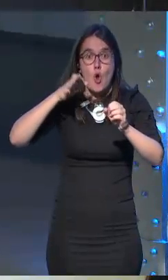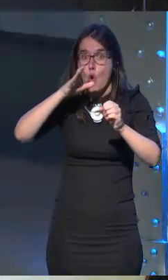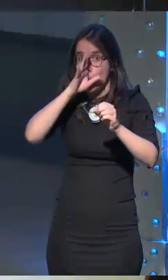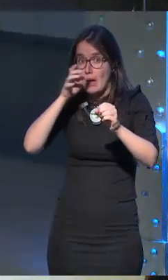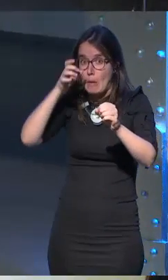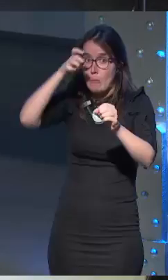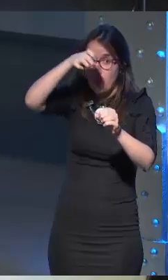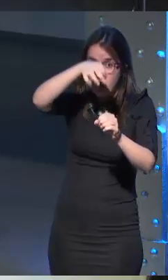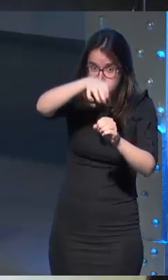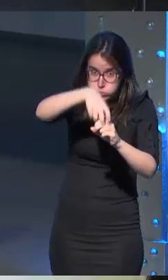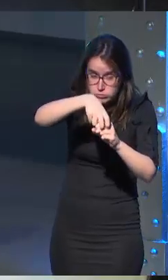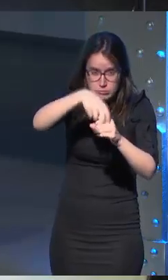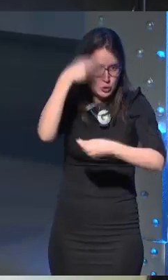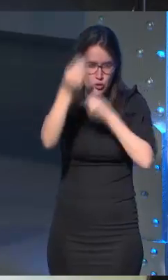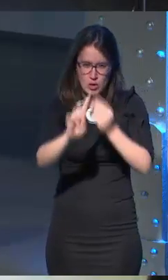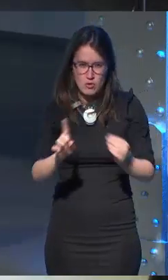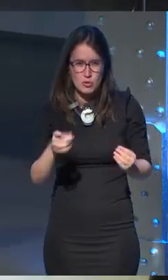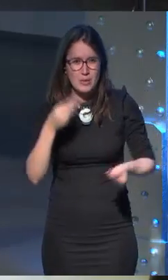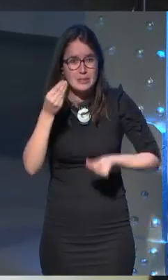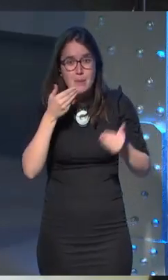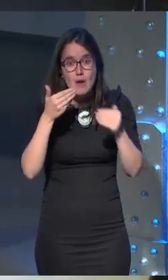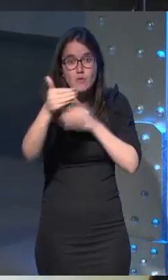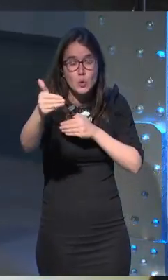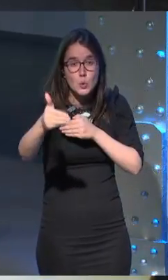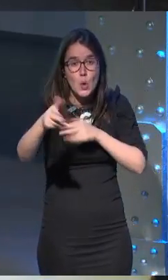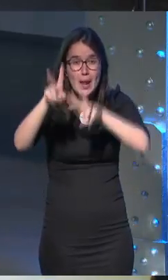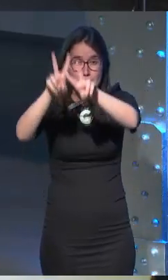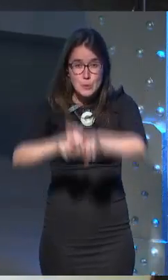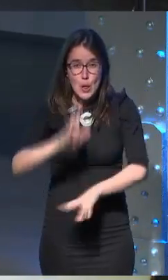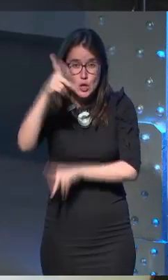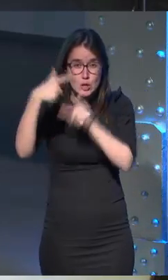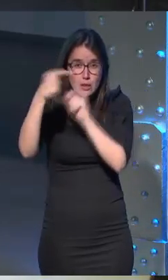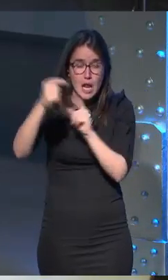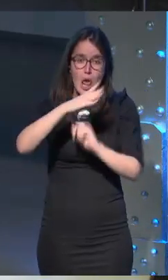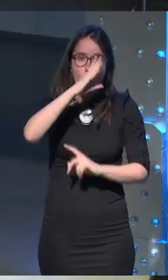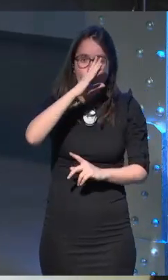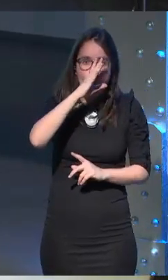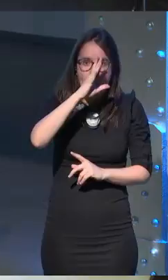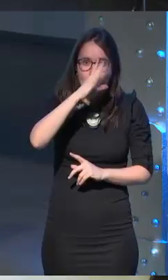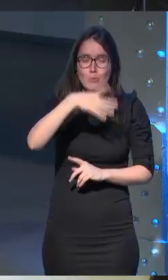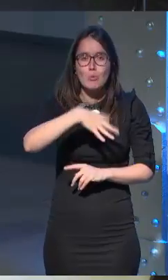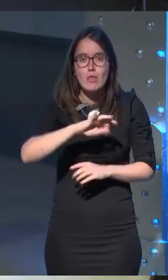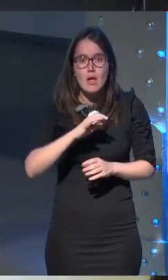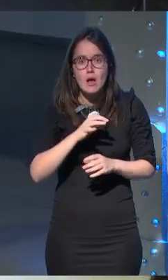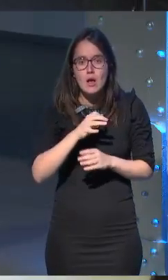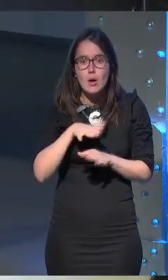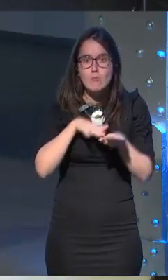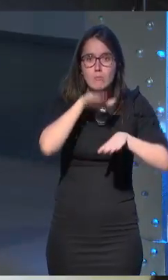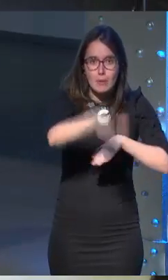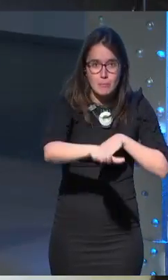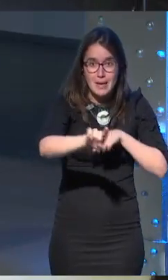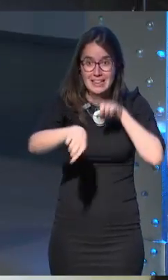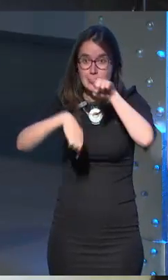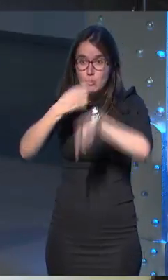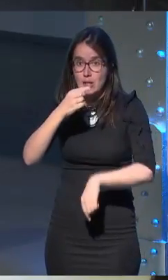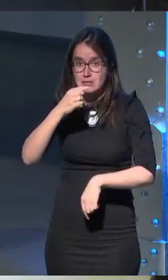Lo cual es... So that's a little bit important for the space missions, because the moon could